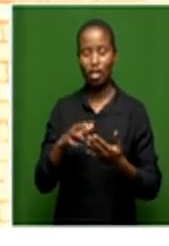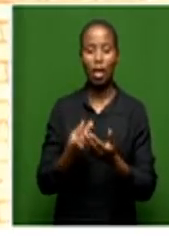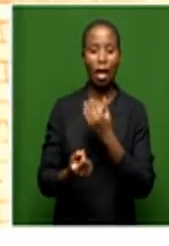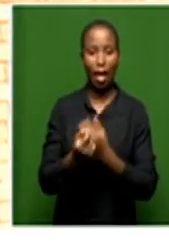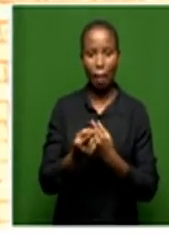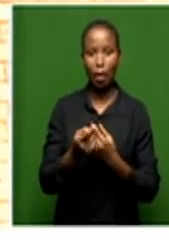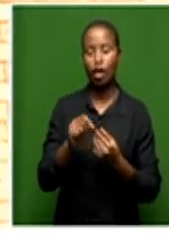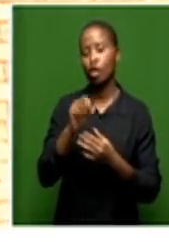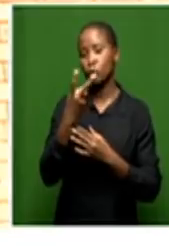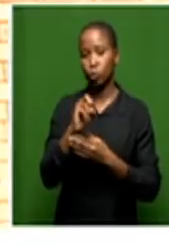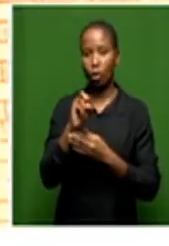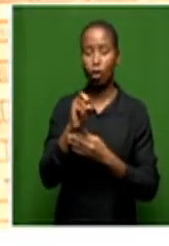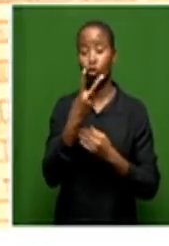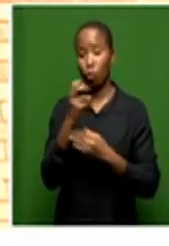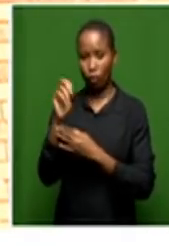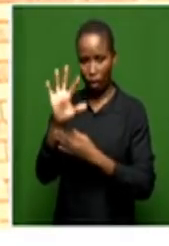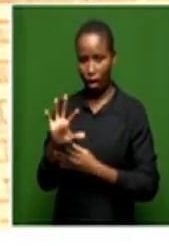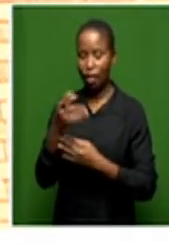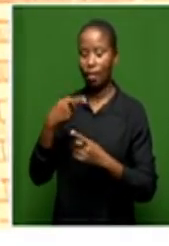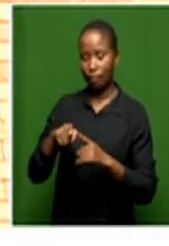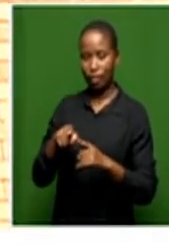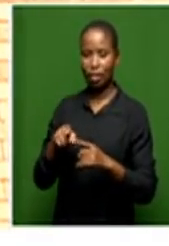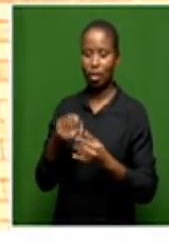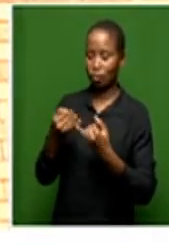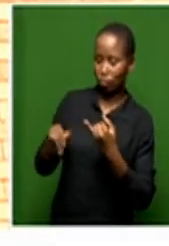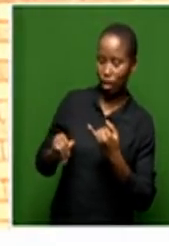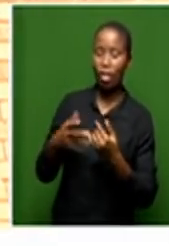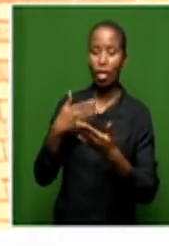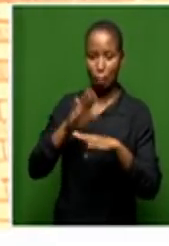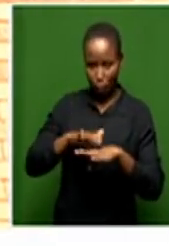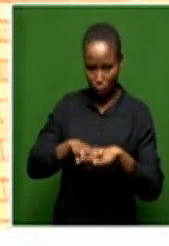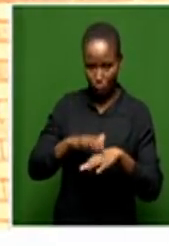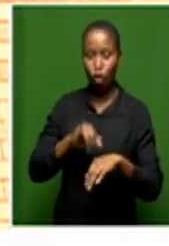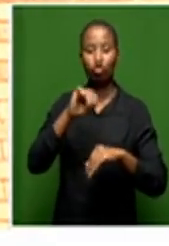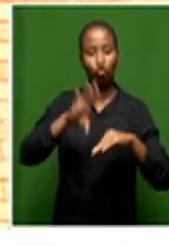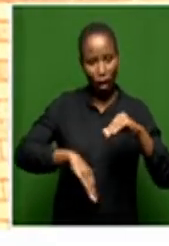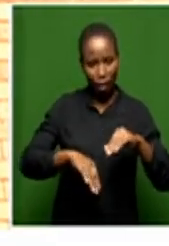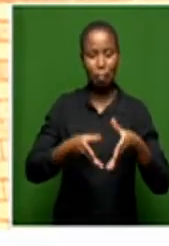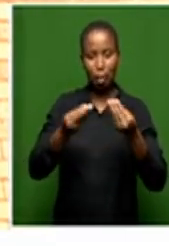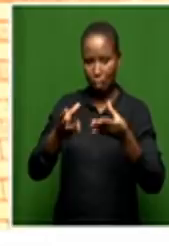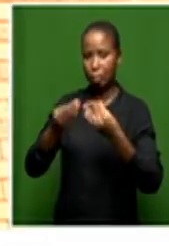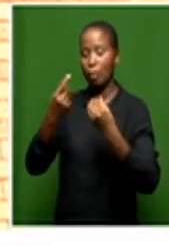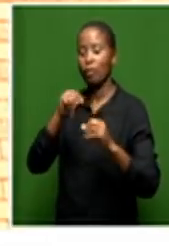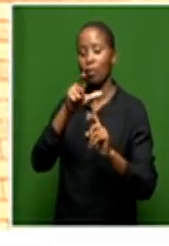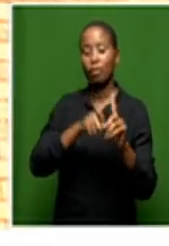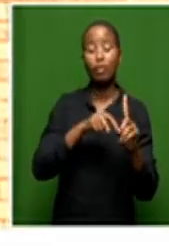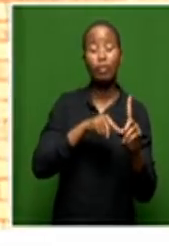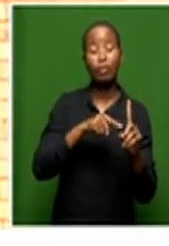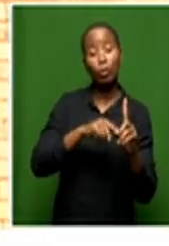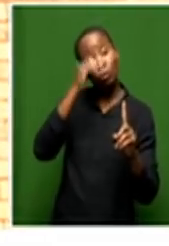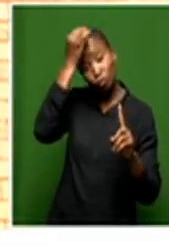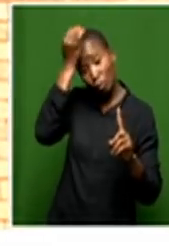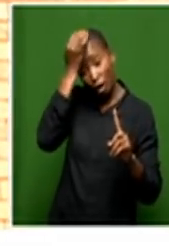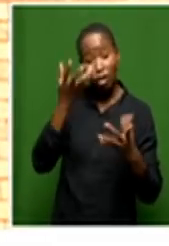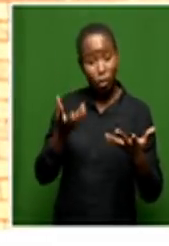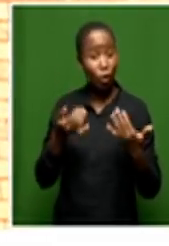roll in 2005 by NPA head Sean Abrams, and then reinstated again those charges against former President Jacob Zuma. And today we will see